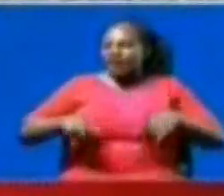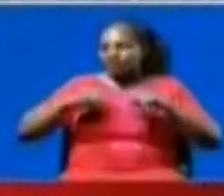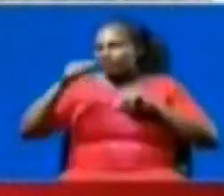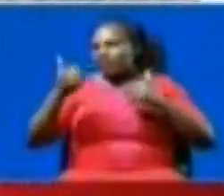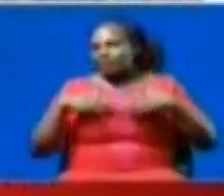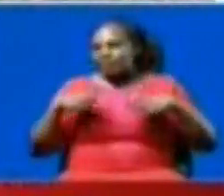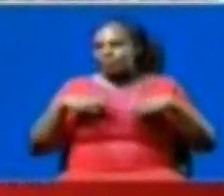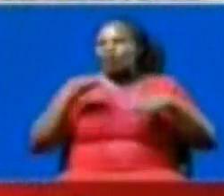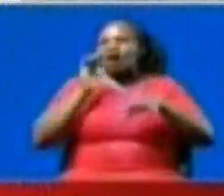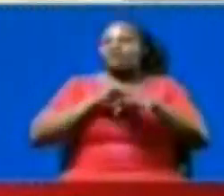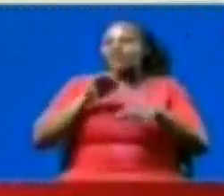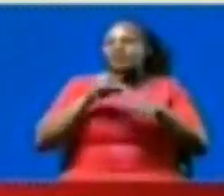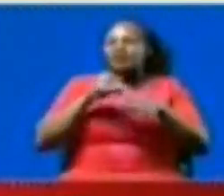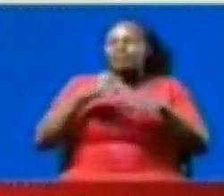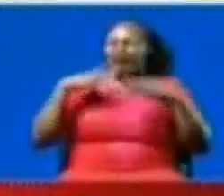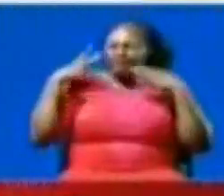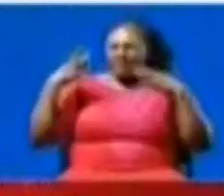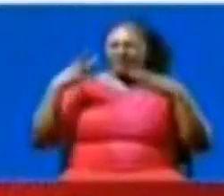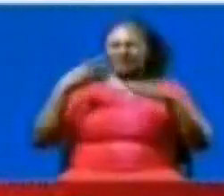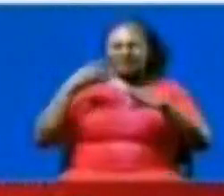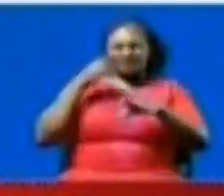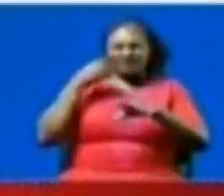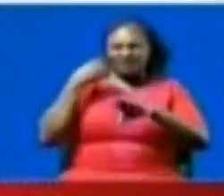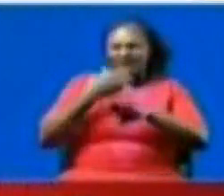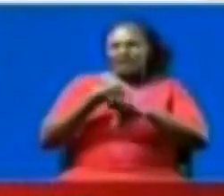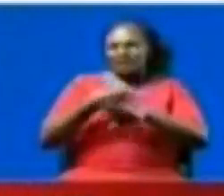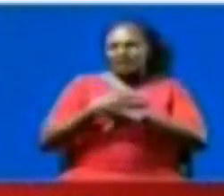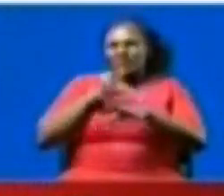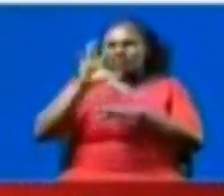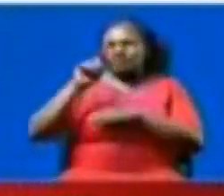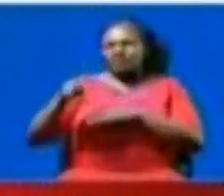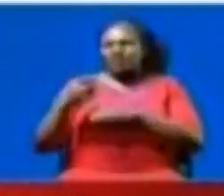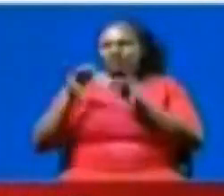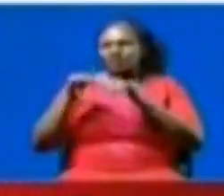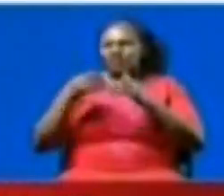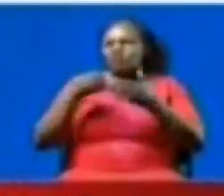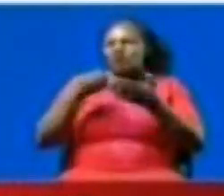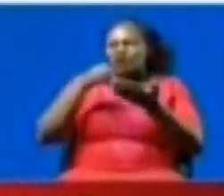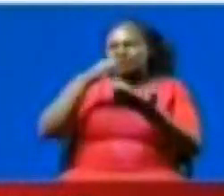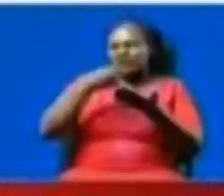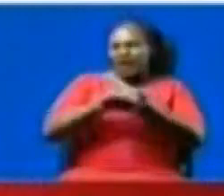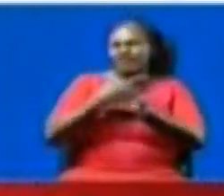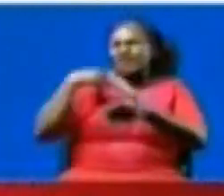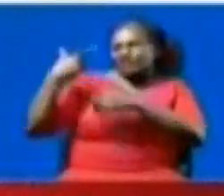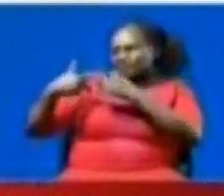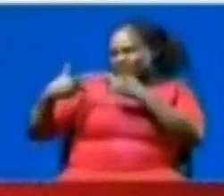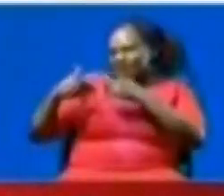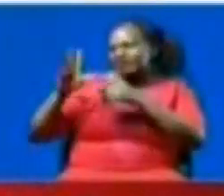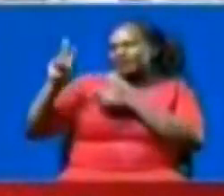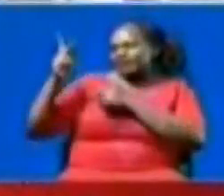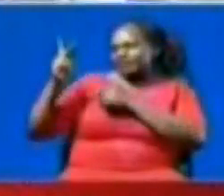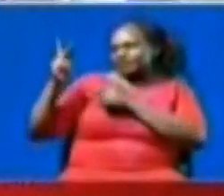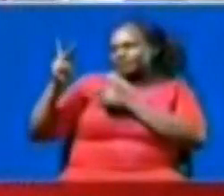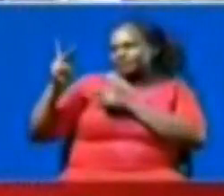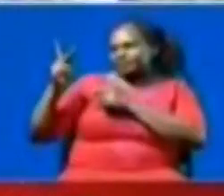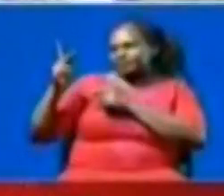others affected by a scourge that sees nearly 50,000 new cancer cases every year in Kenya.